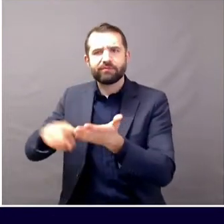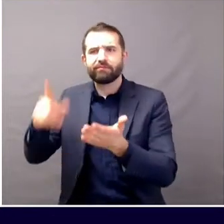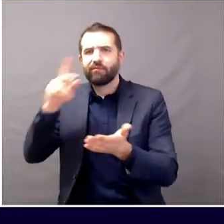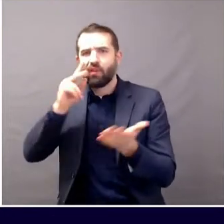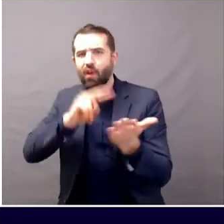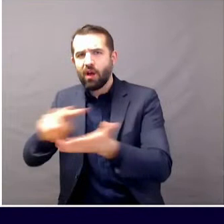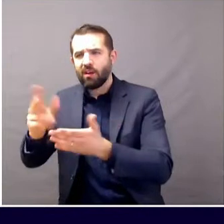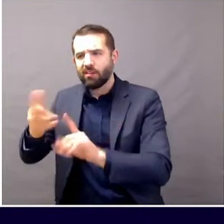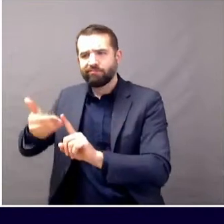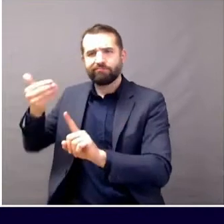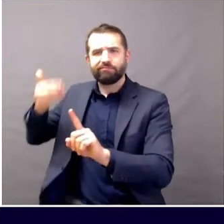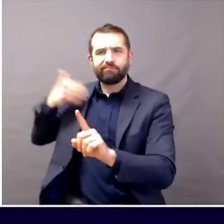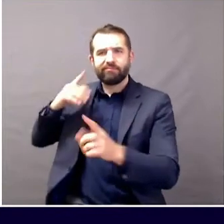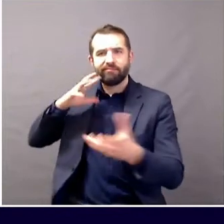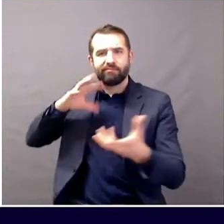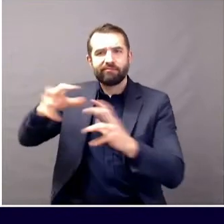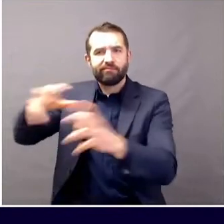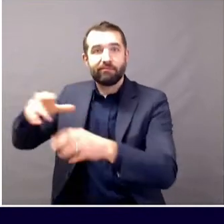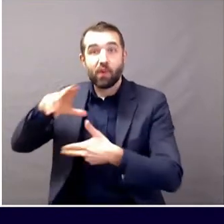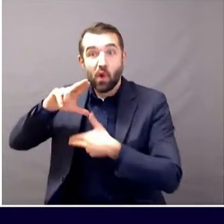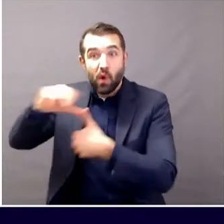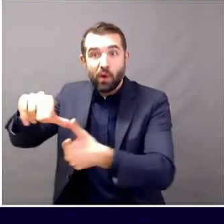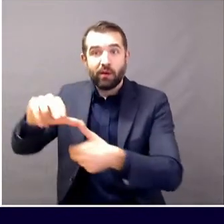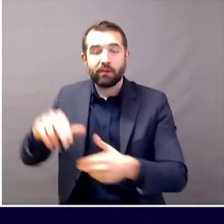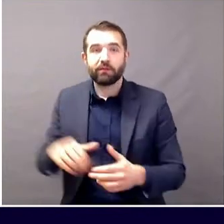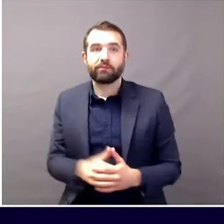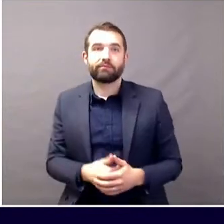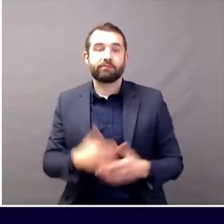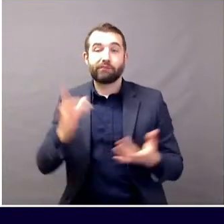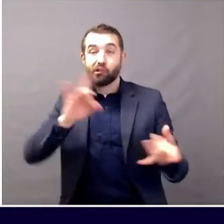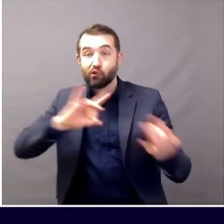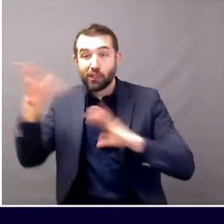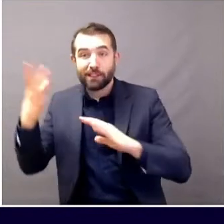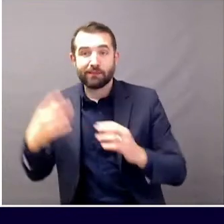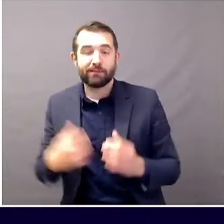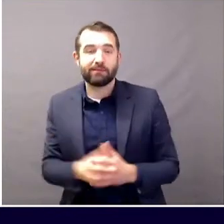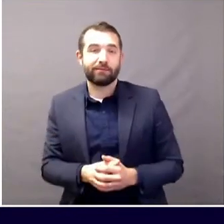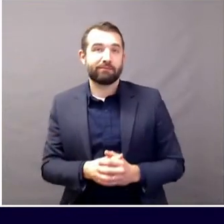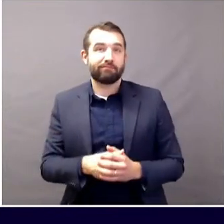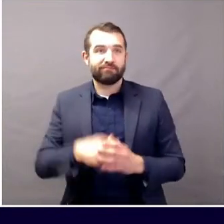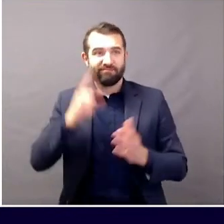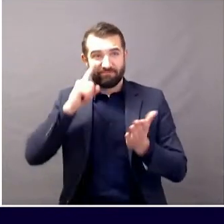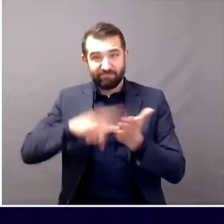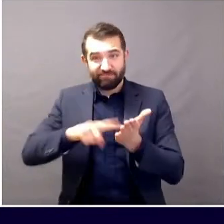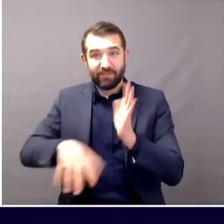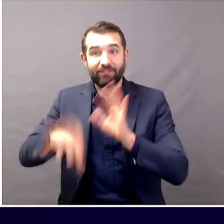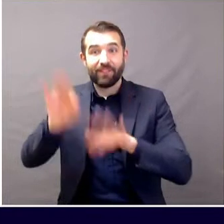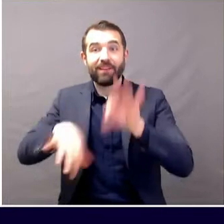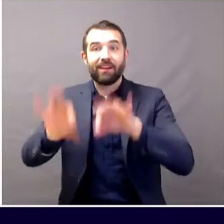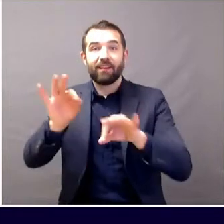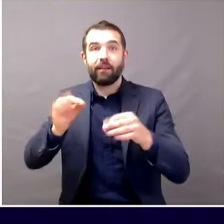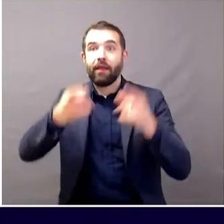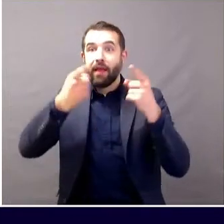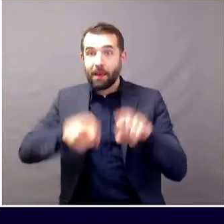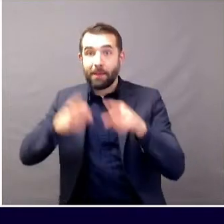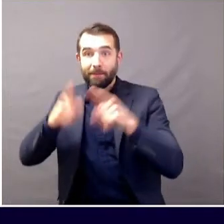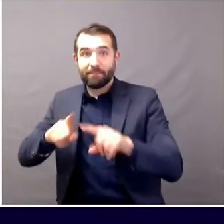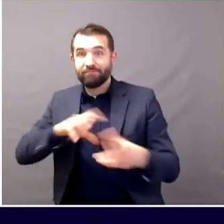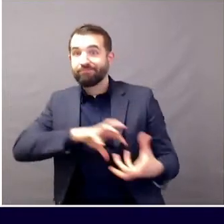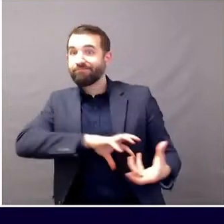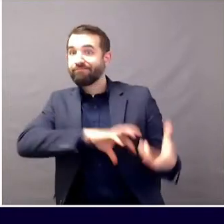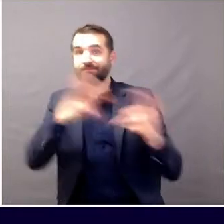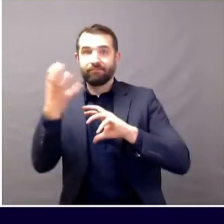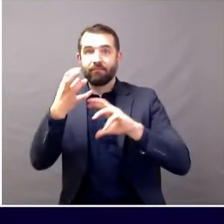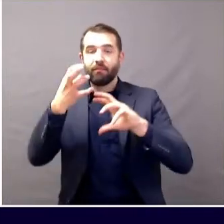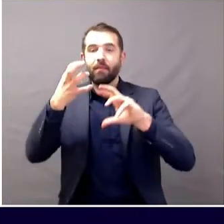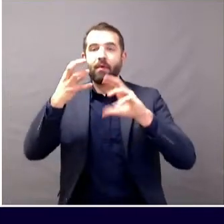use difficulties a year to 18 months later post-disaster. So it's really important that we get out ahead of it and take